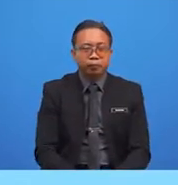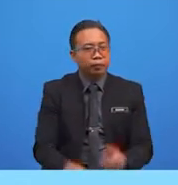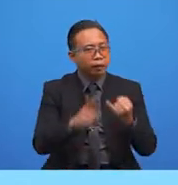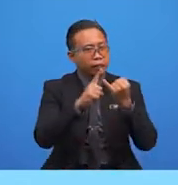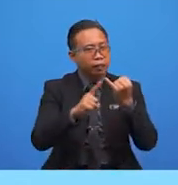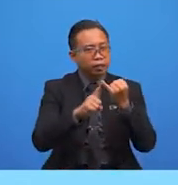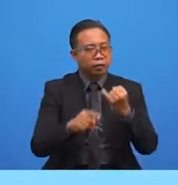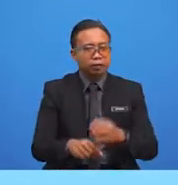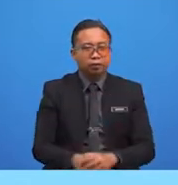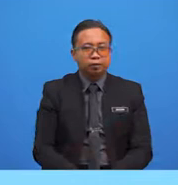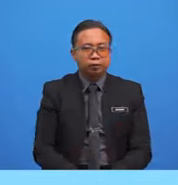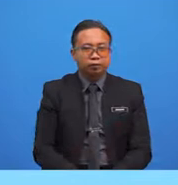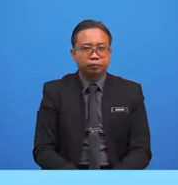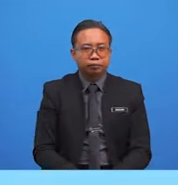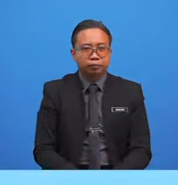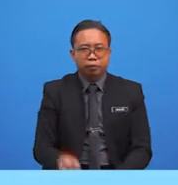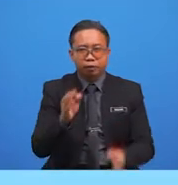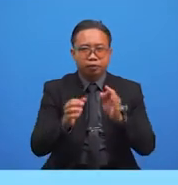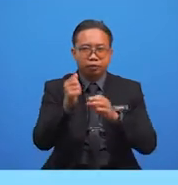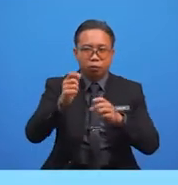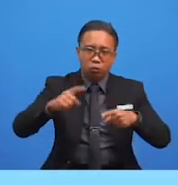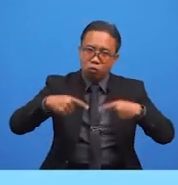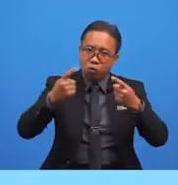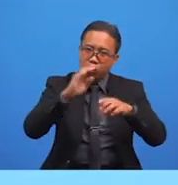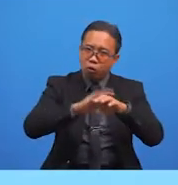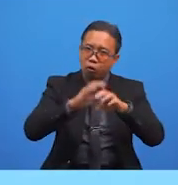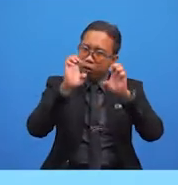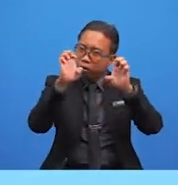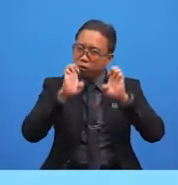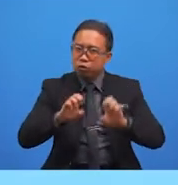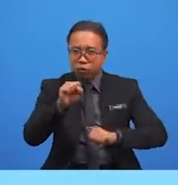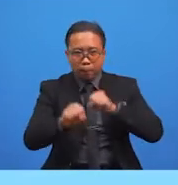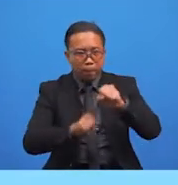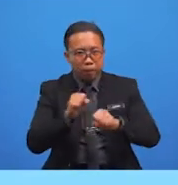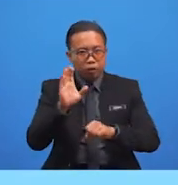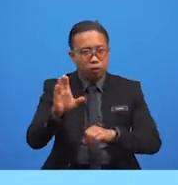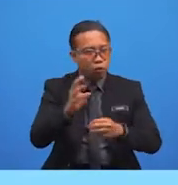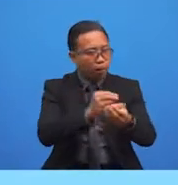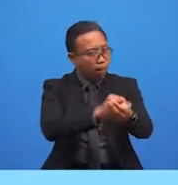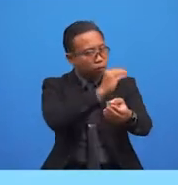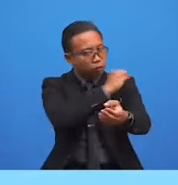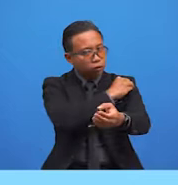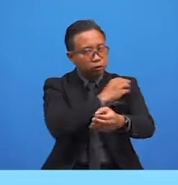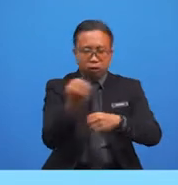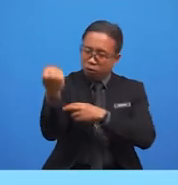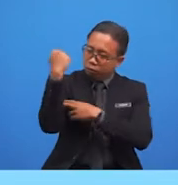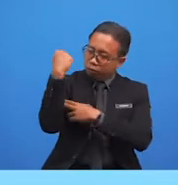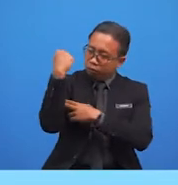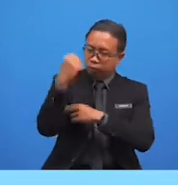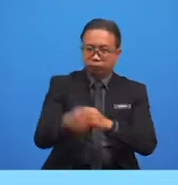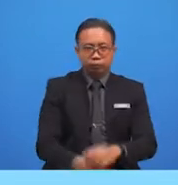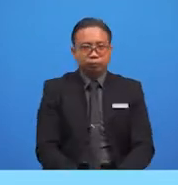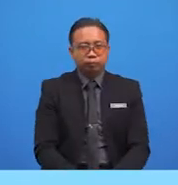And lastly, number 5. If you go on the exercise bike, your muscles will stay